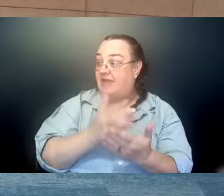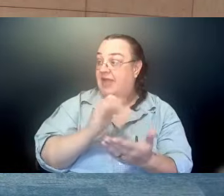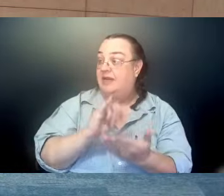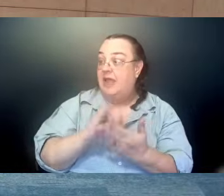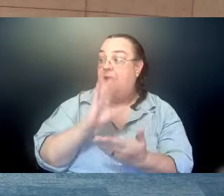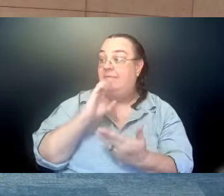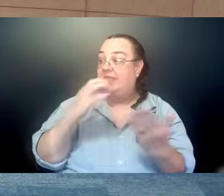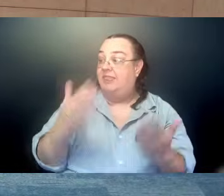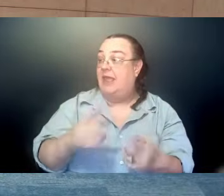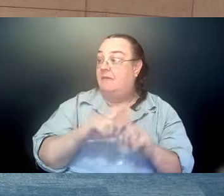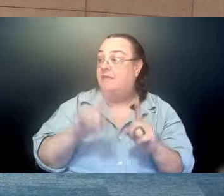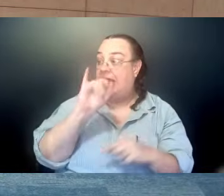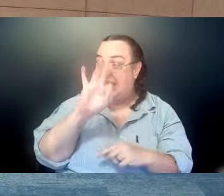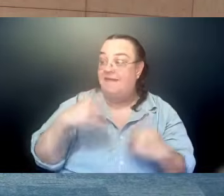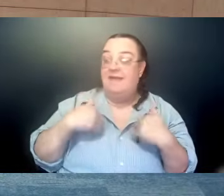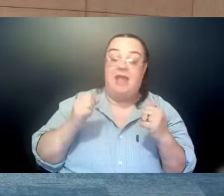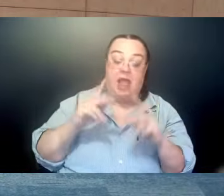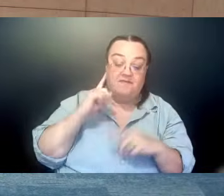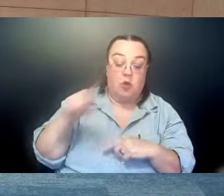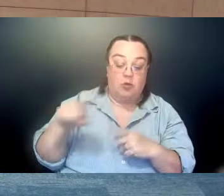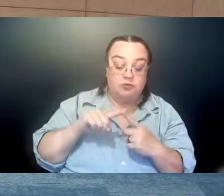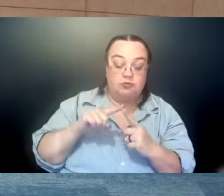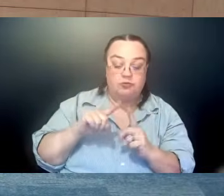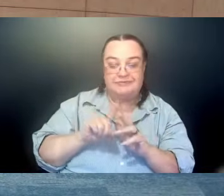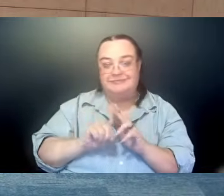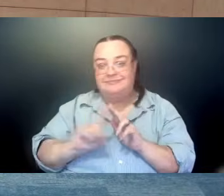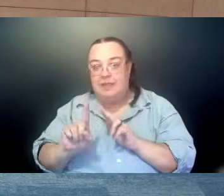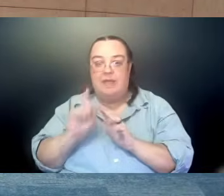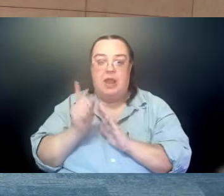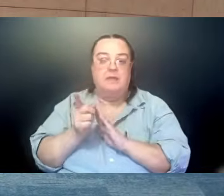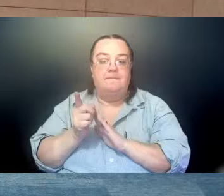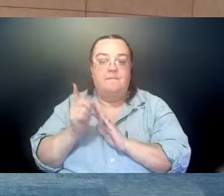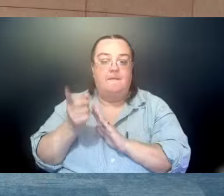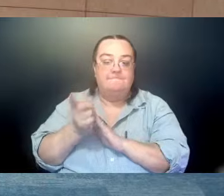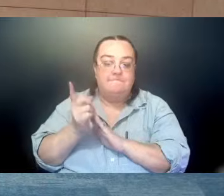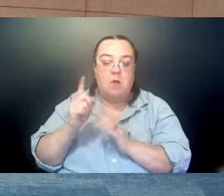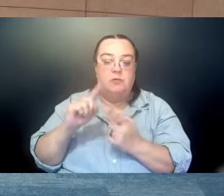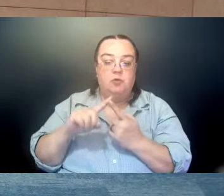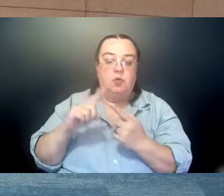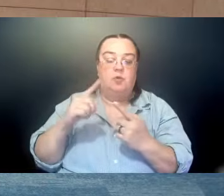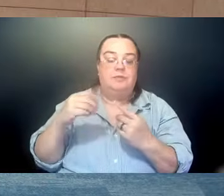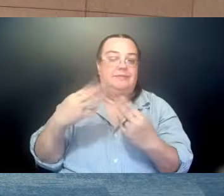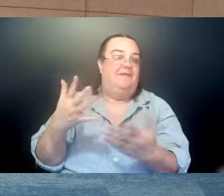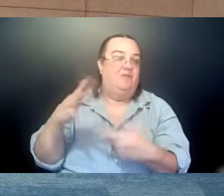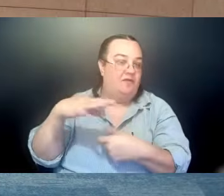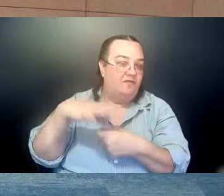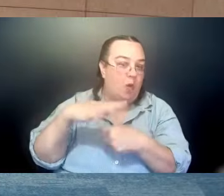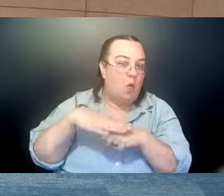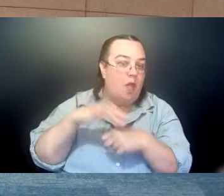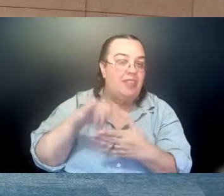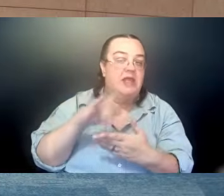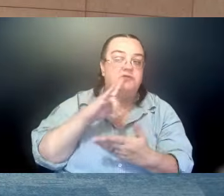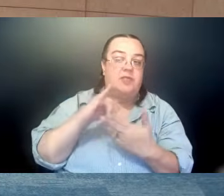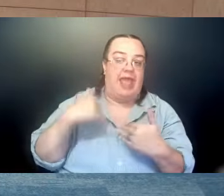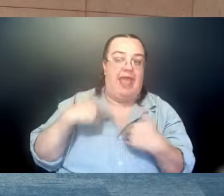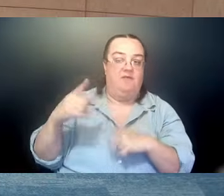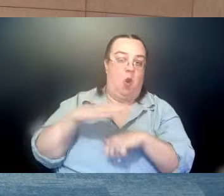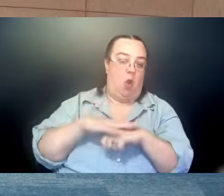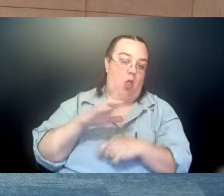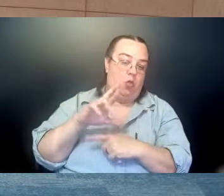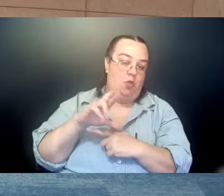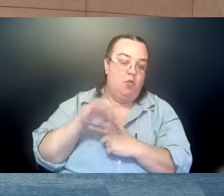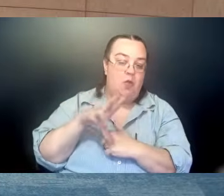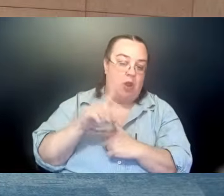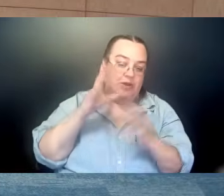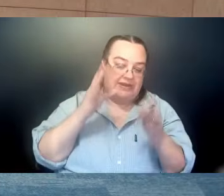opportunity for her to step out at a certain time to just say, cast a vote on it, just so we have everything on the record, I definitely think that